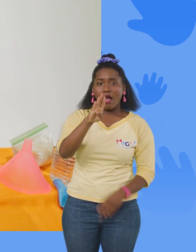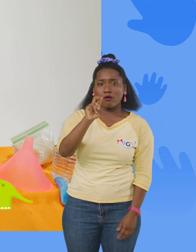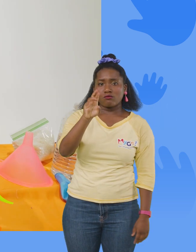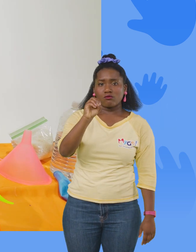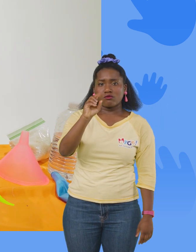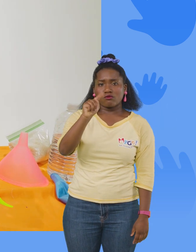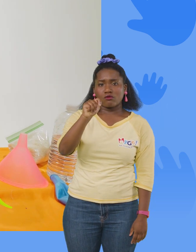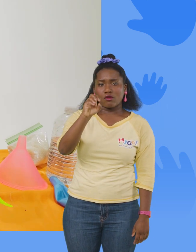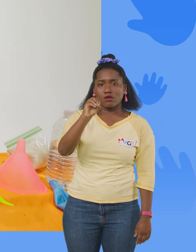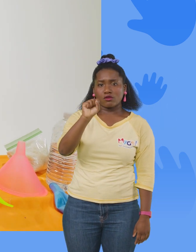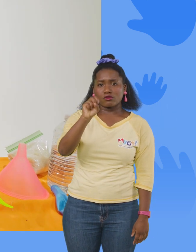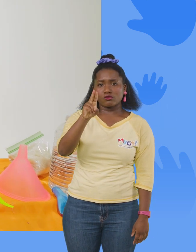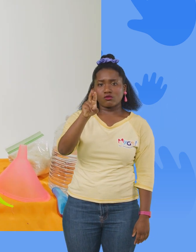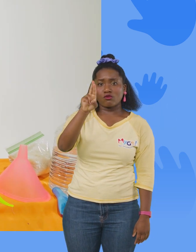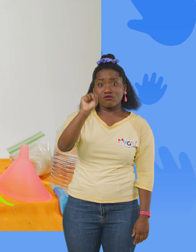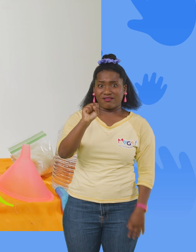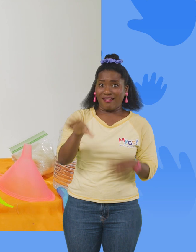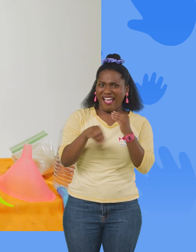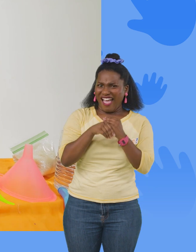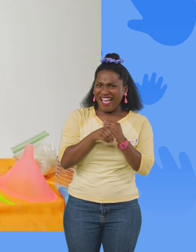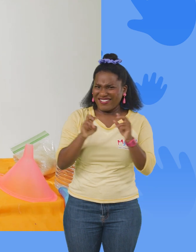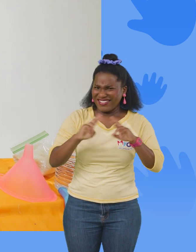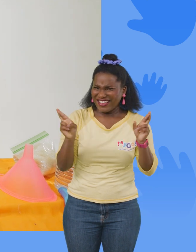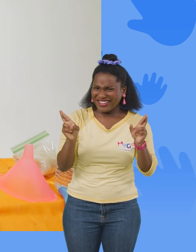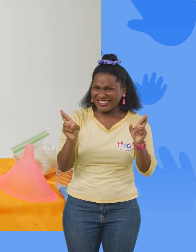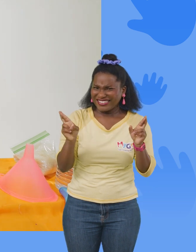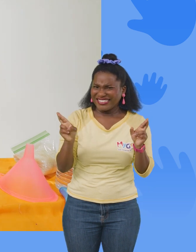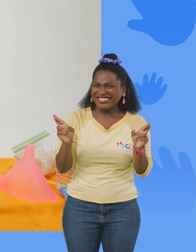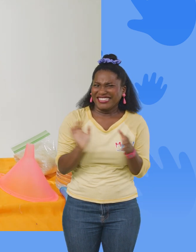added a Brontosaurus to it? All right, are you ready?